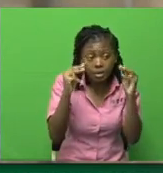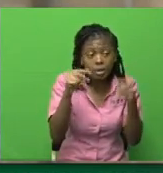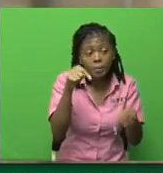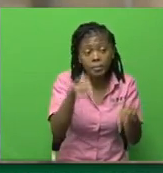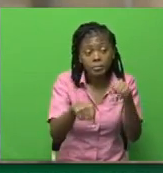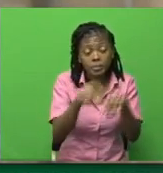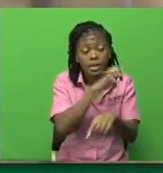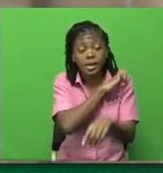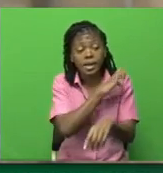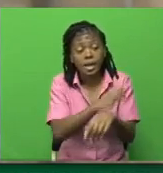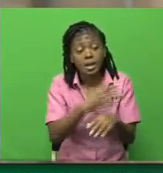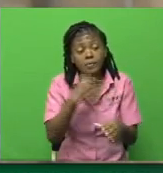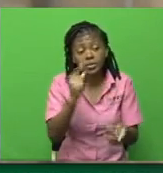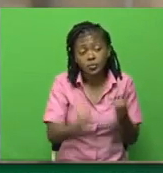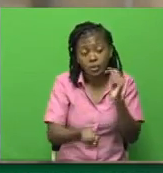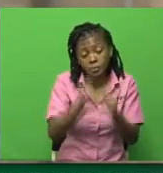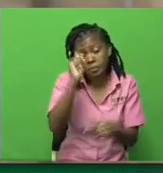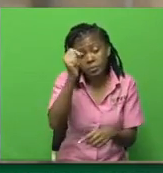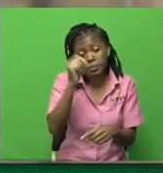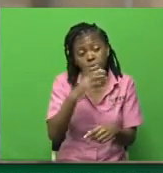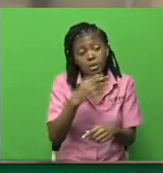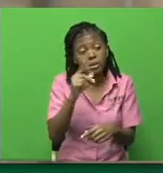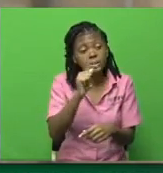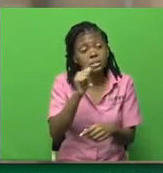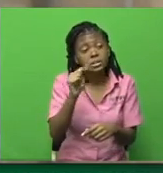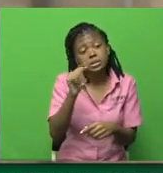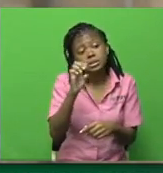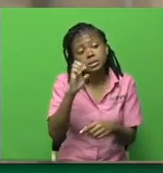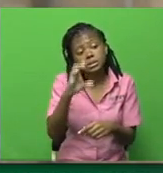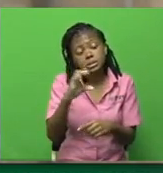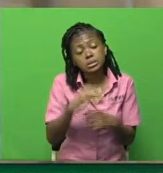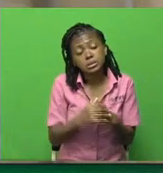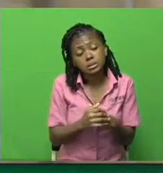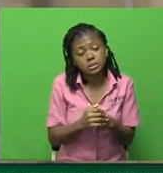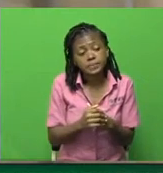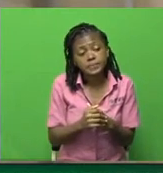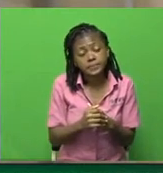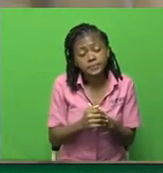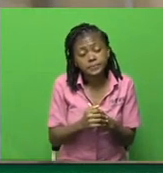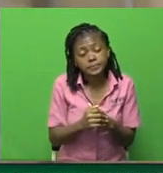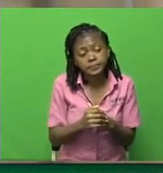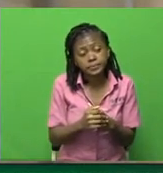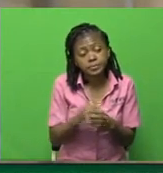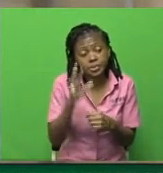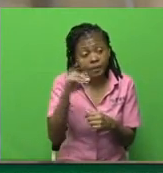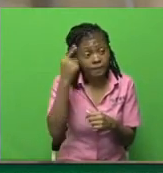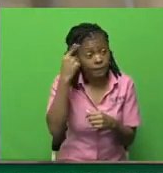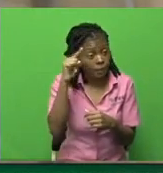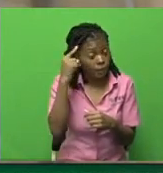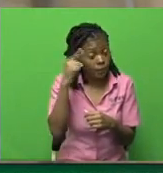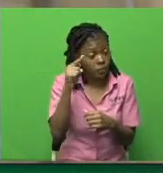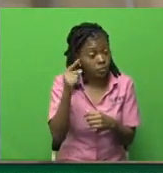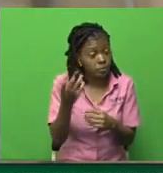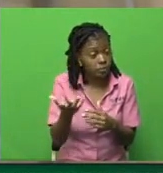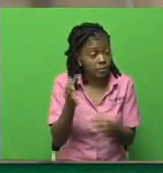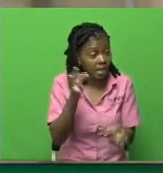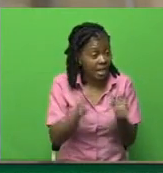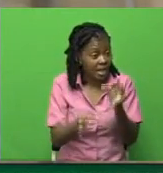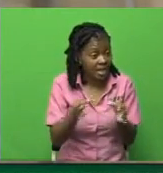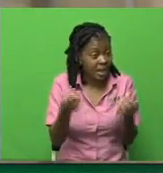Tobago electricity commission the fourth recommendation to develop power system restoration procedures